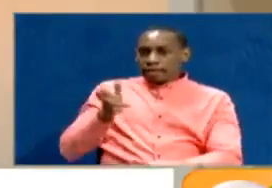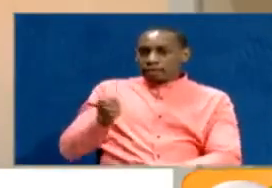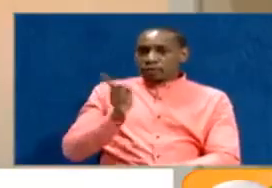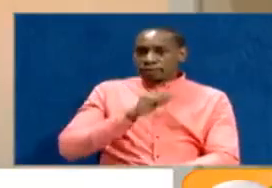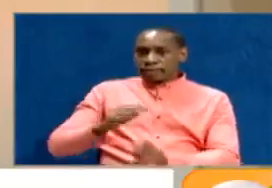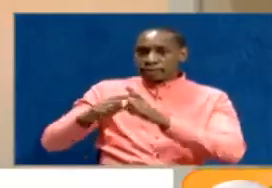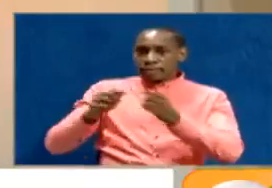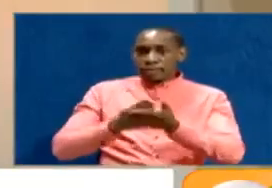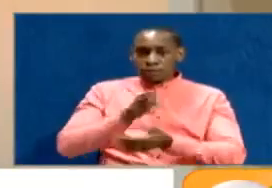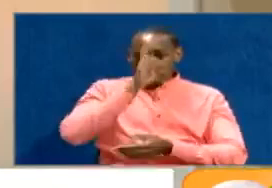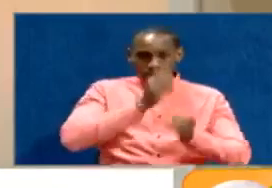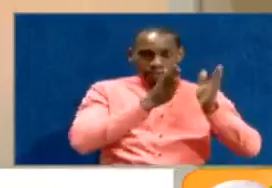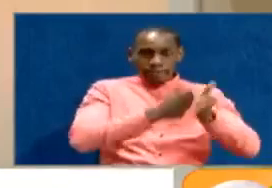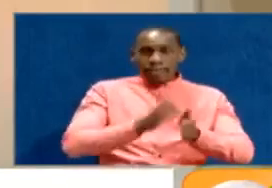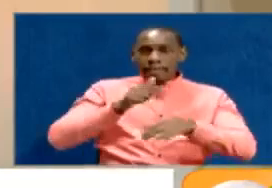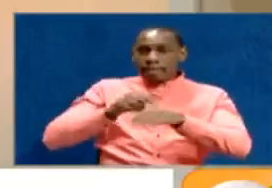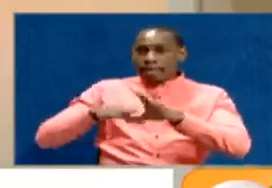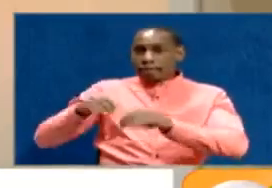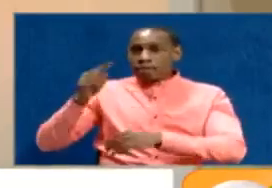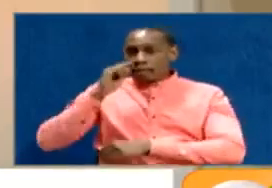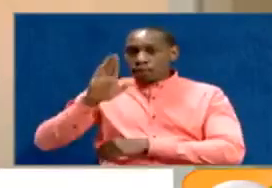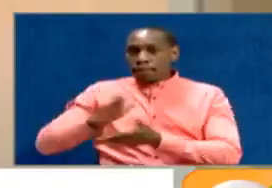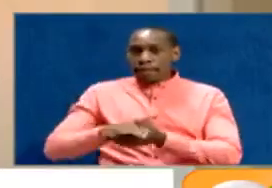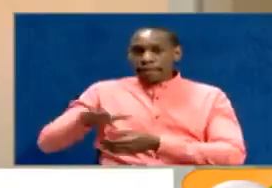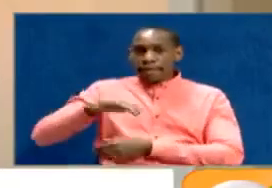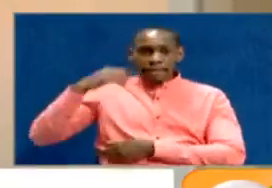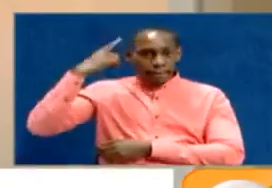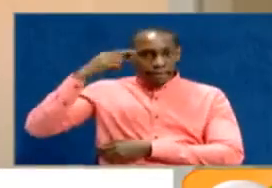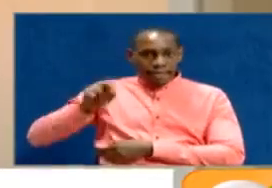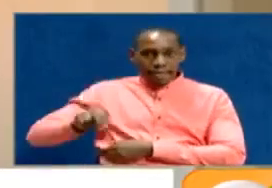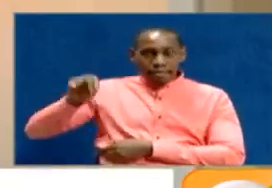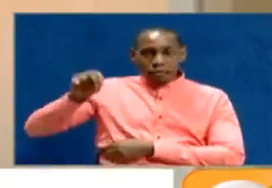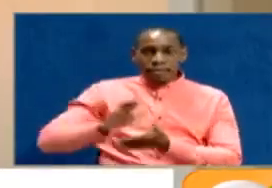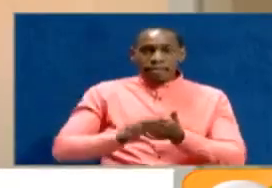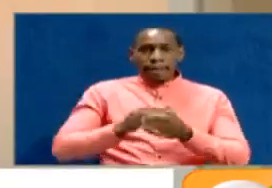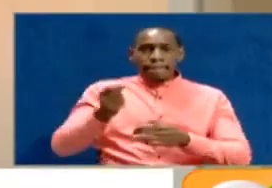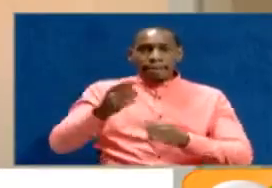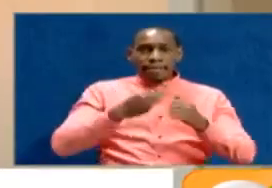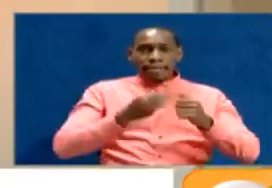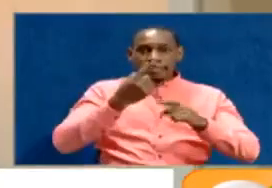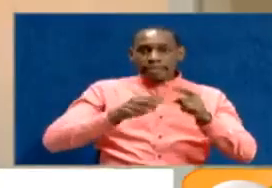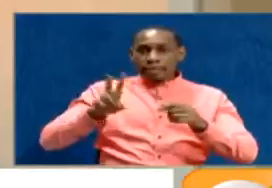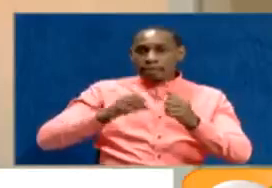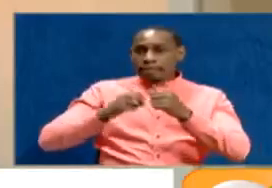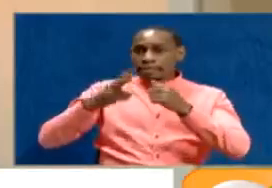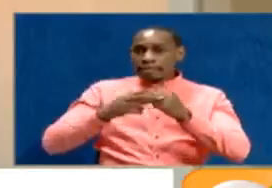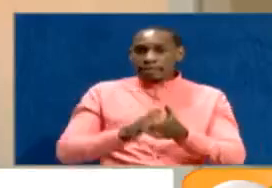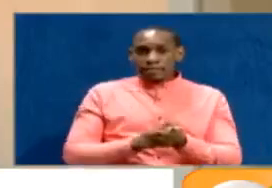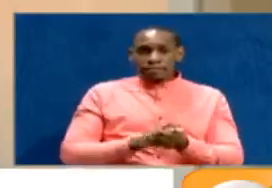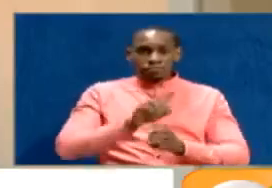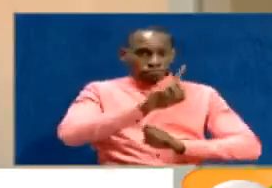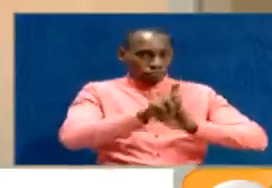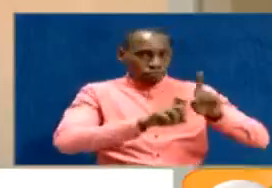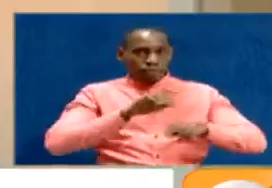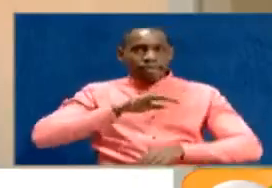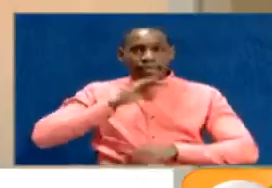by a police officer while at the balcony of her home in Mathare North way back in August 2017. An inquest